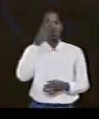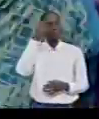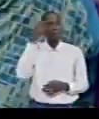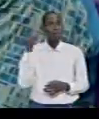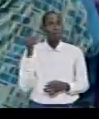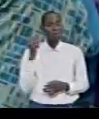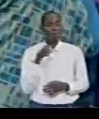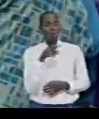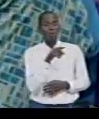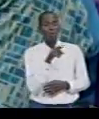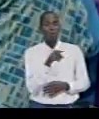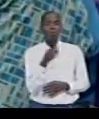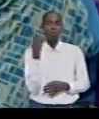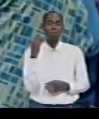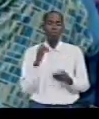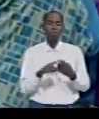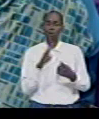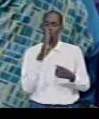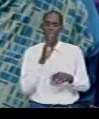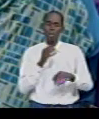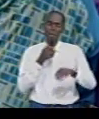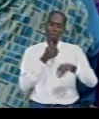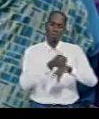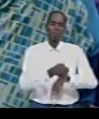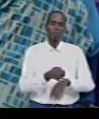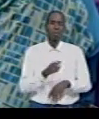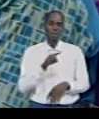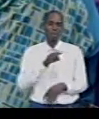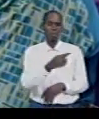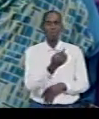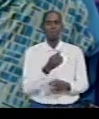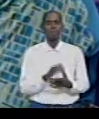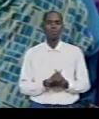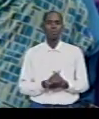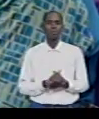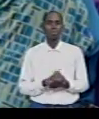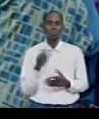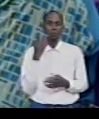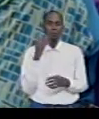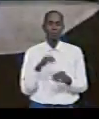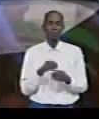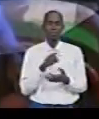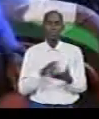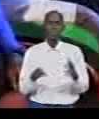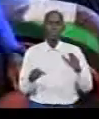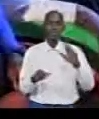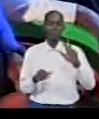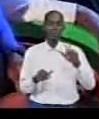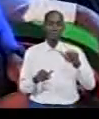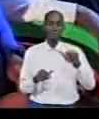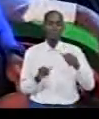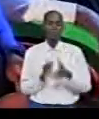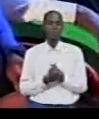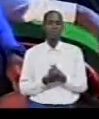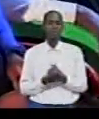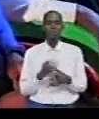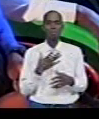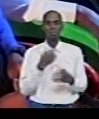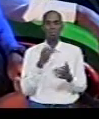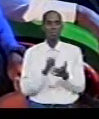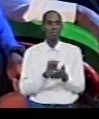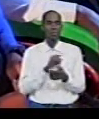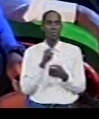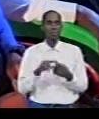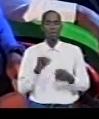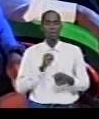because he was to be blamed. Look at it there in verse 14. And he said, and when I saw that they